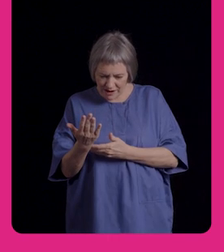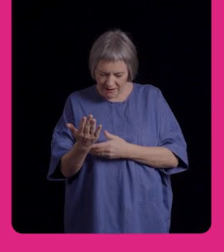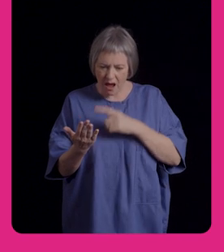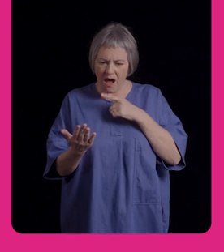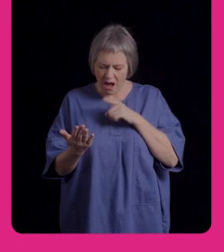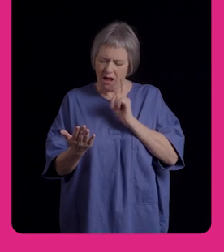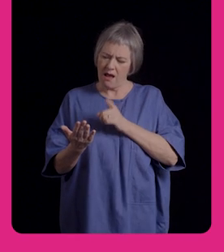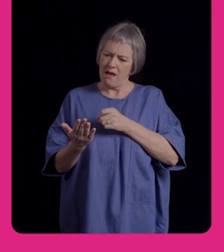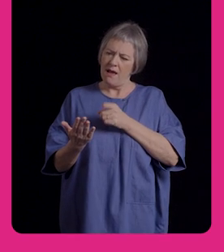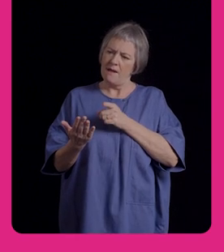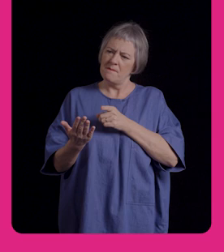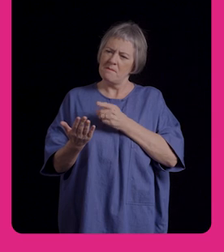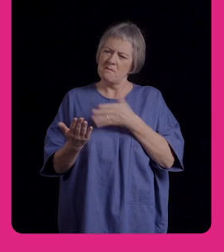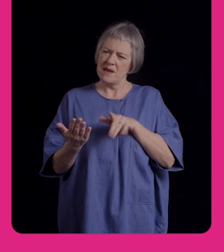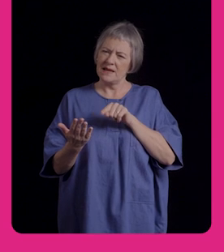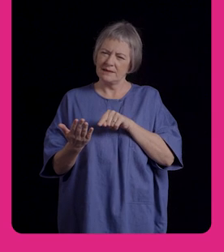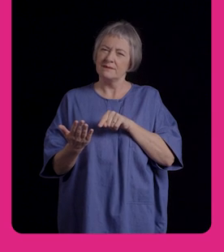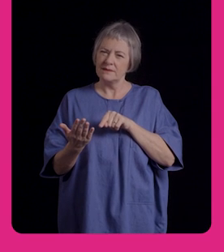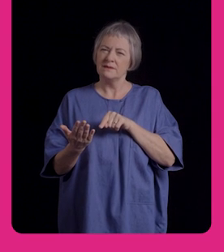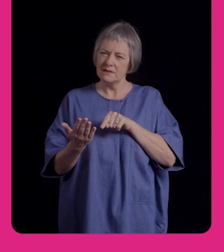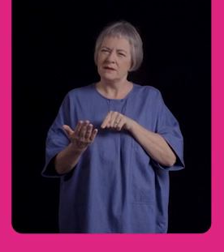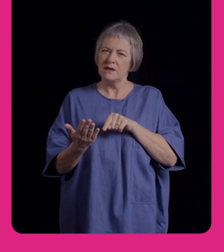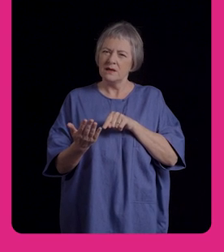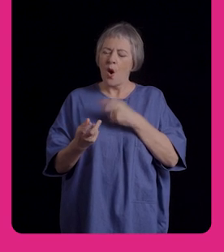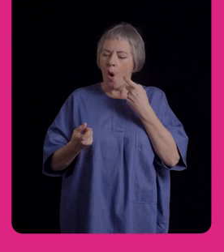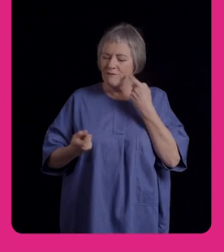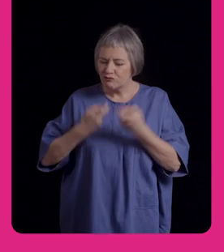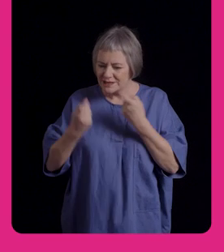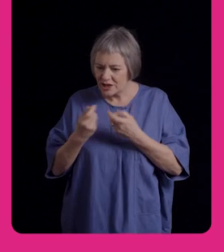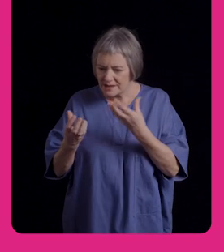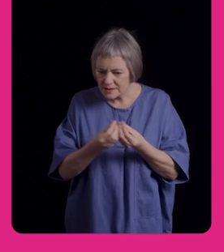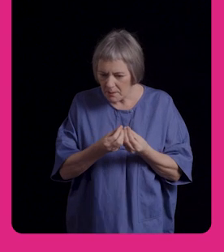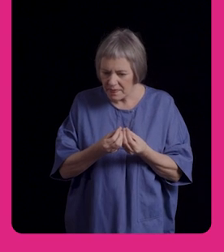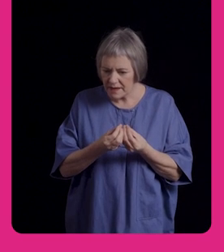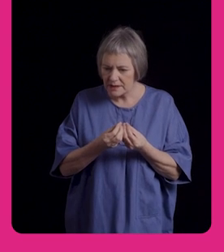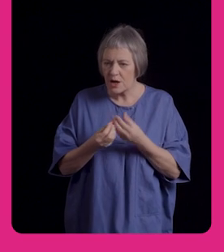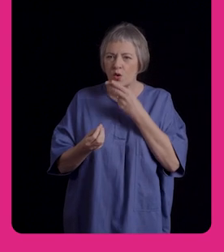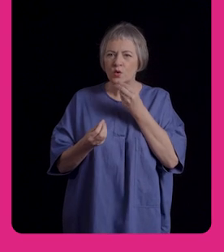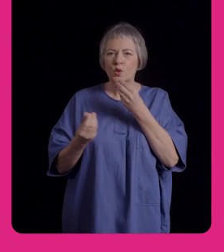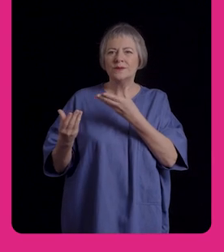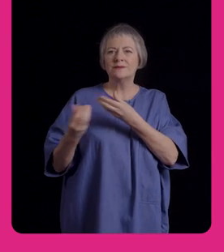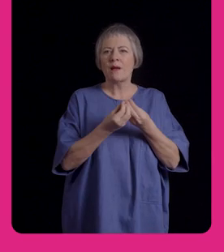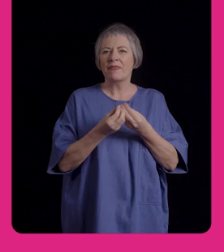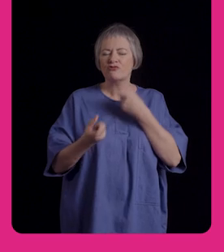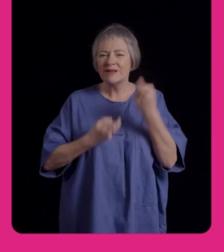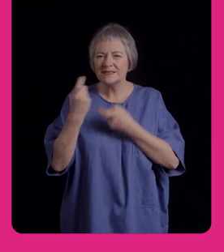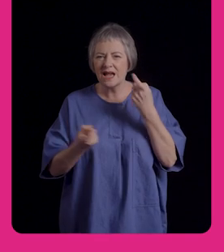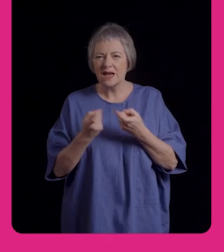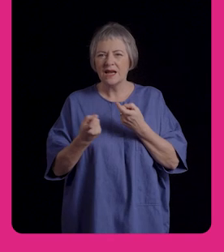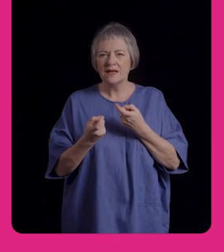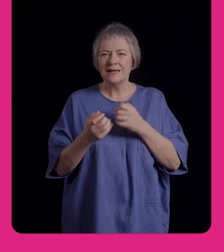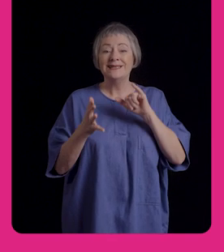kind of being the slightly, being the typical writer, oh, I've researched something, I'm going to use something I've researched. He remembers that, you